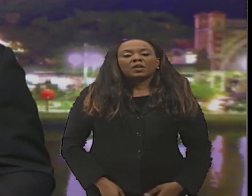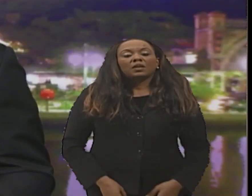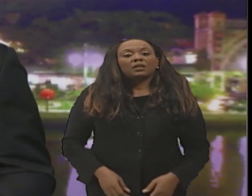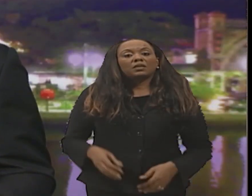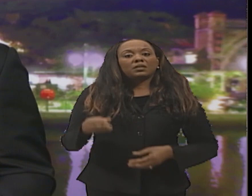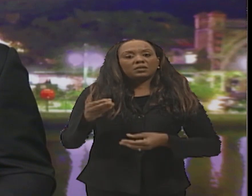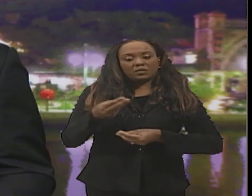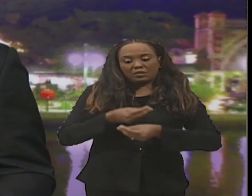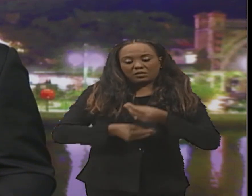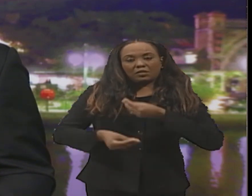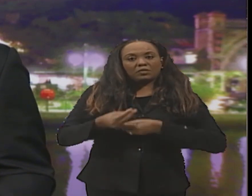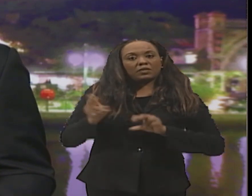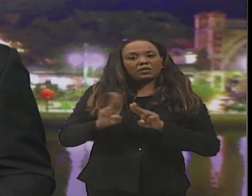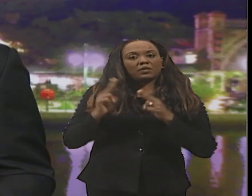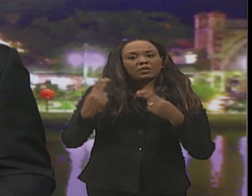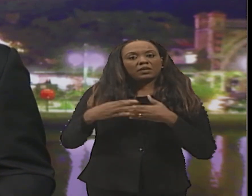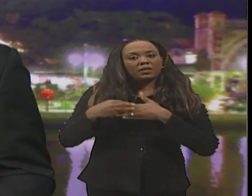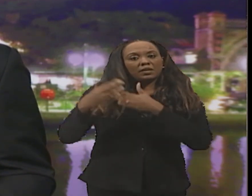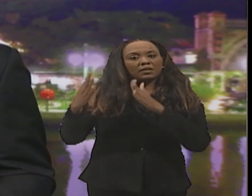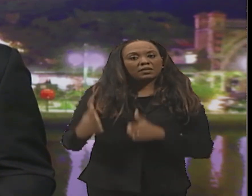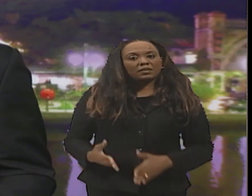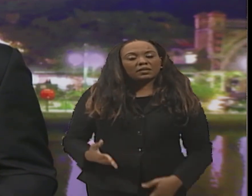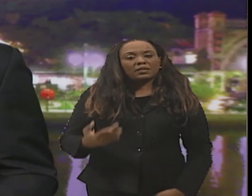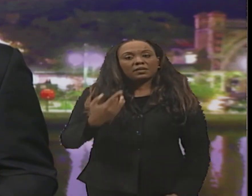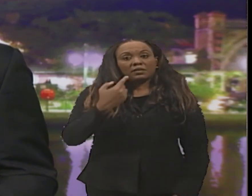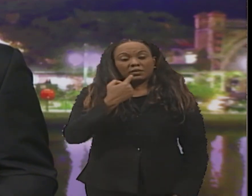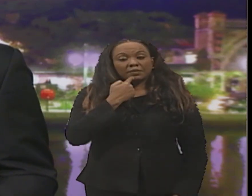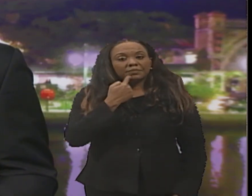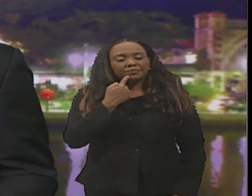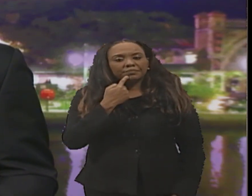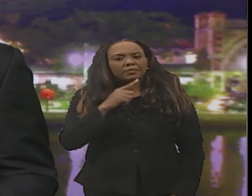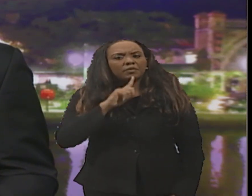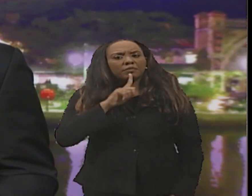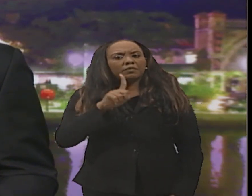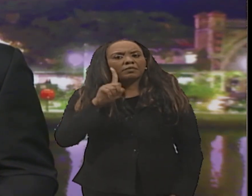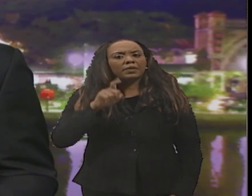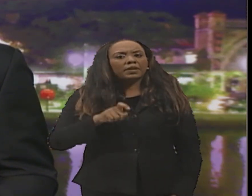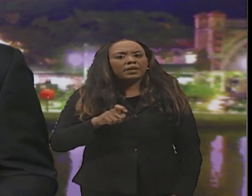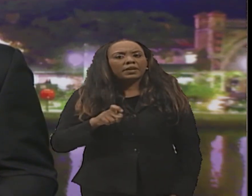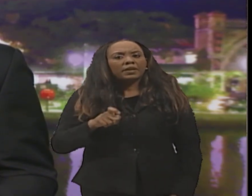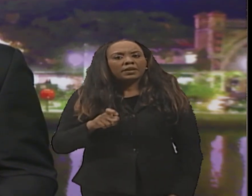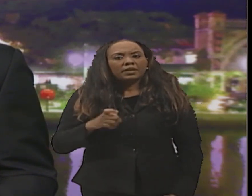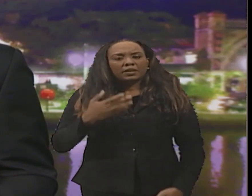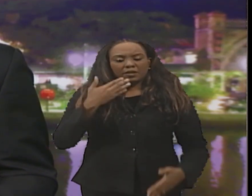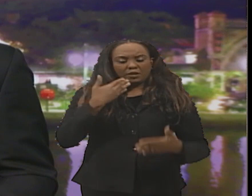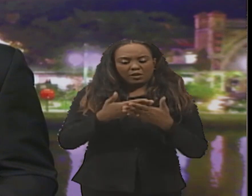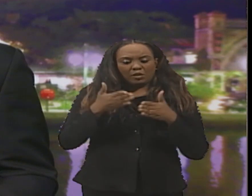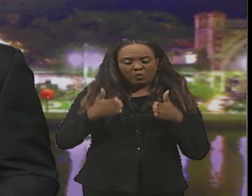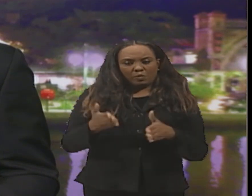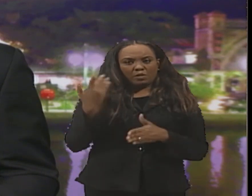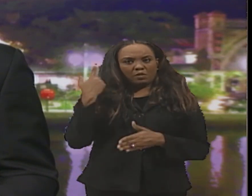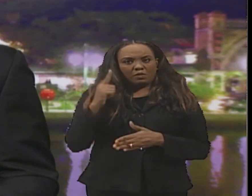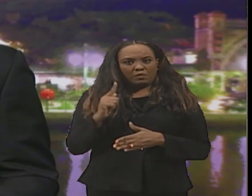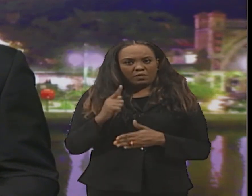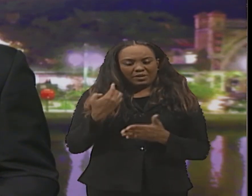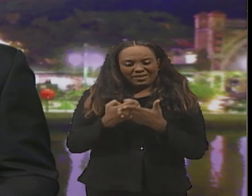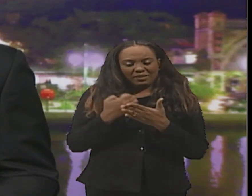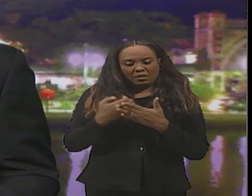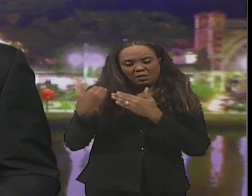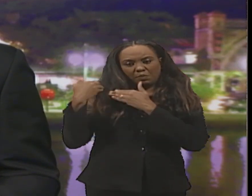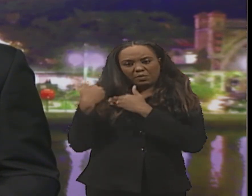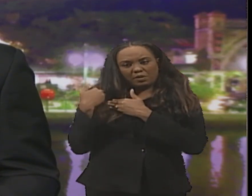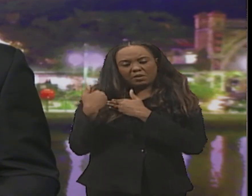In other news now, a veteran trade union leader says there must be a balanced approach to shouldering the country's economic